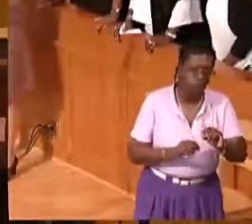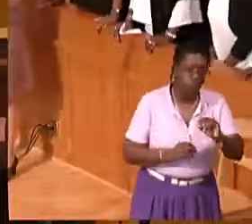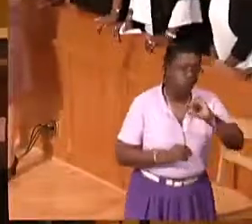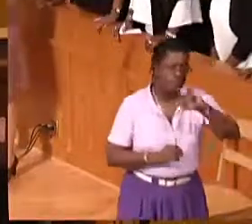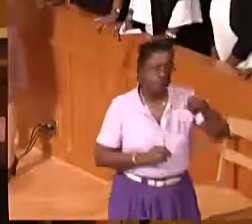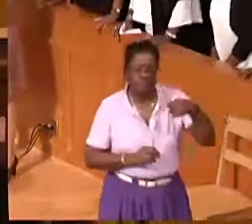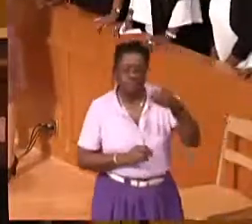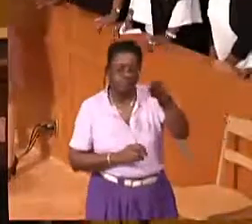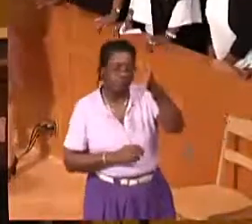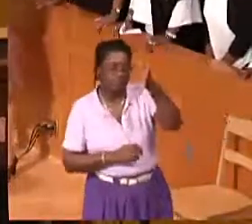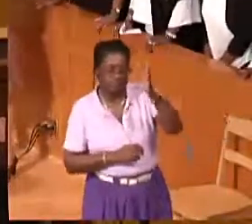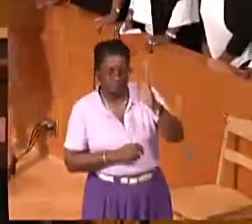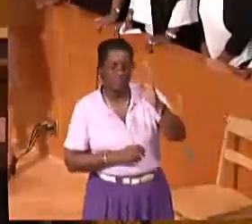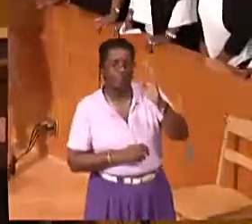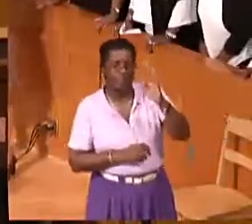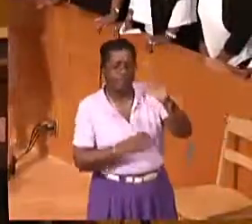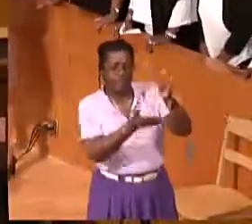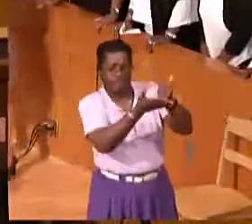That job gonna play out.